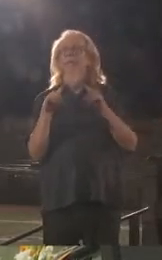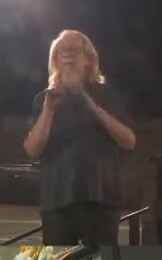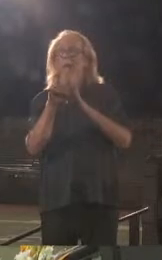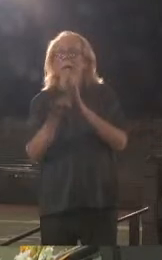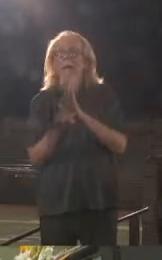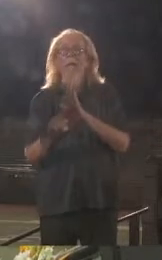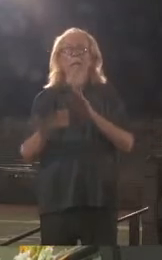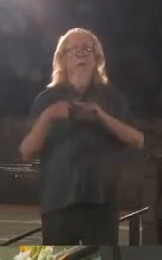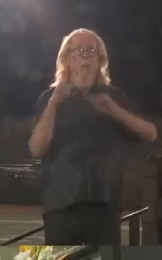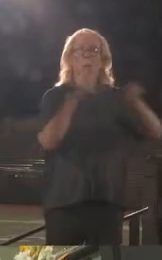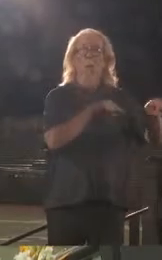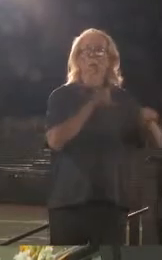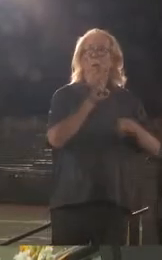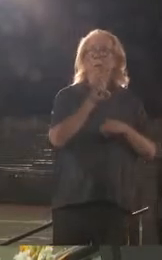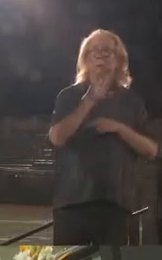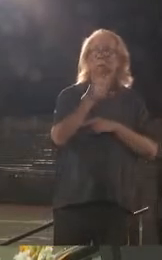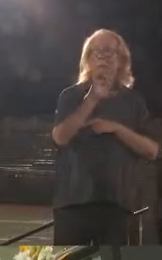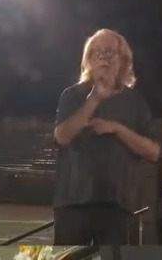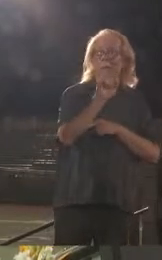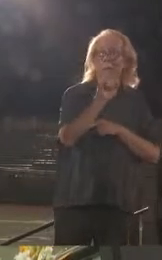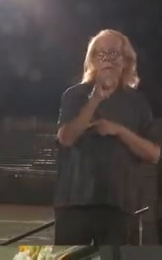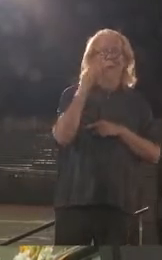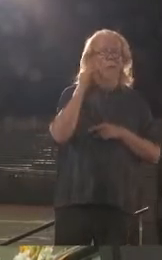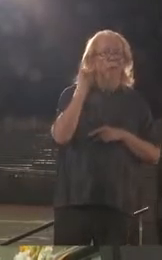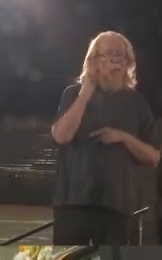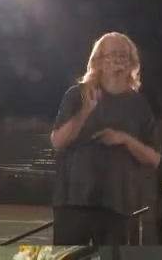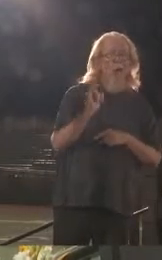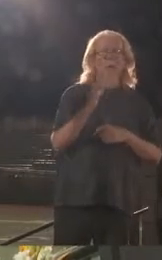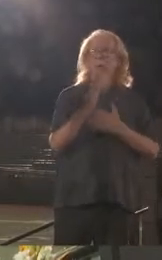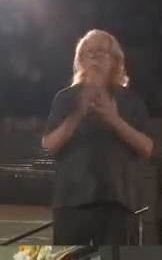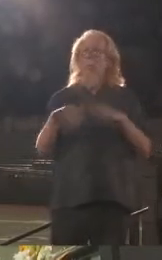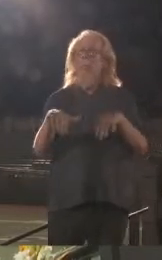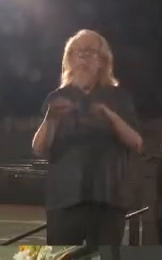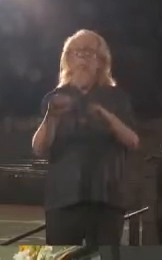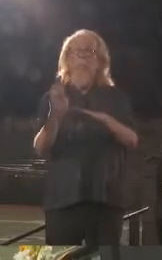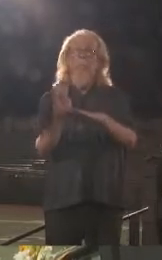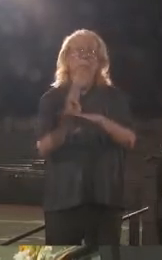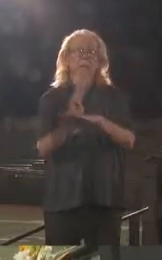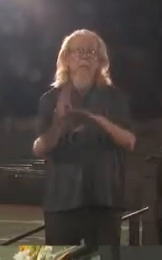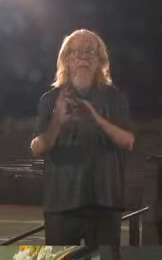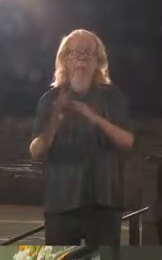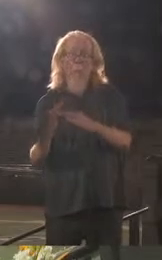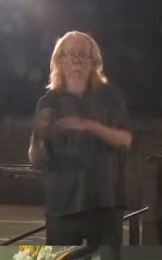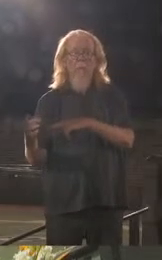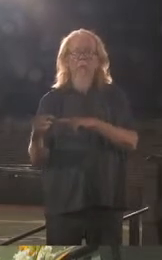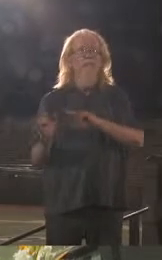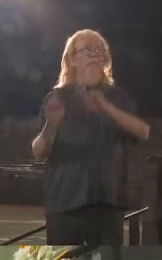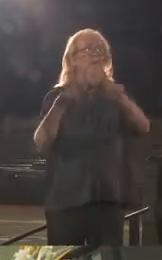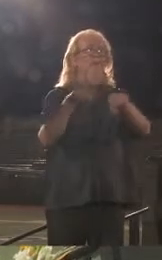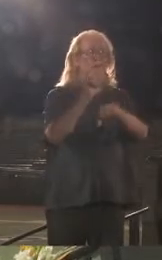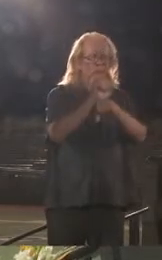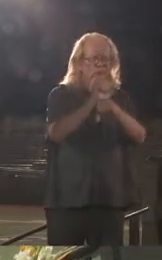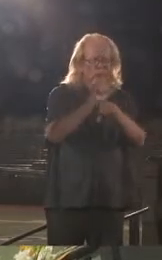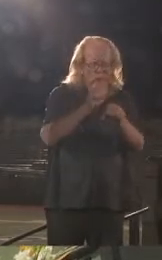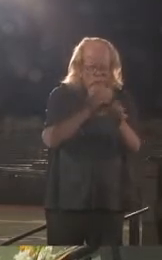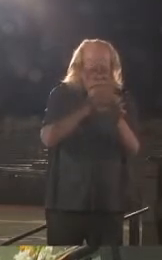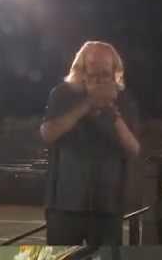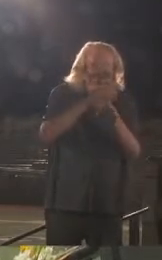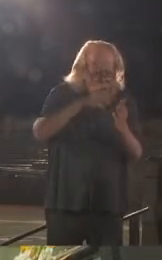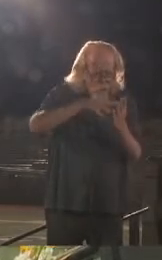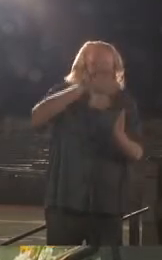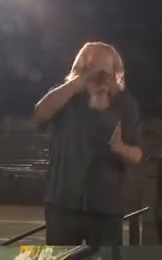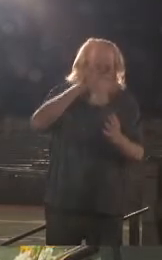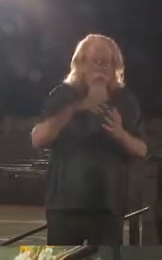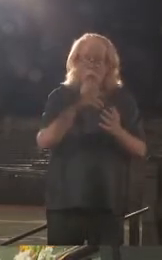us will remain here. Some of us will take on the family business or go to a trade school, while others will become full-time parents or